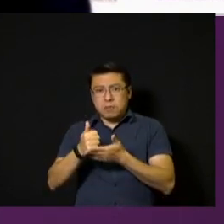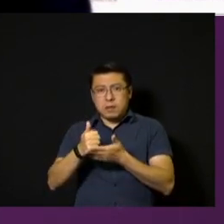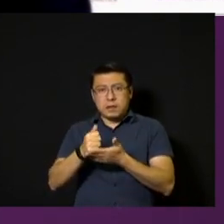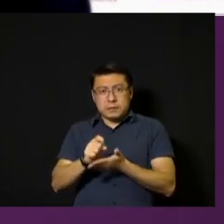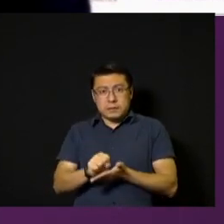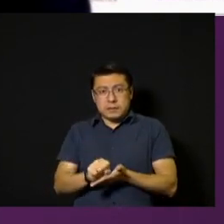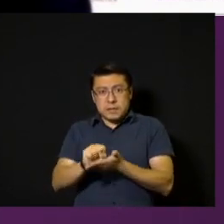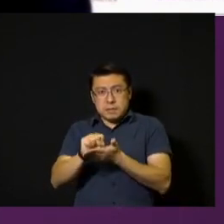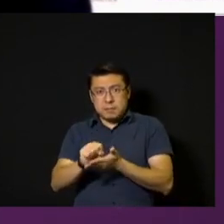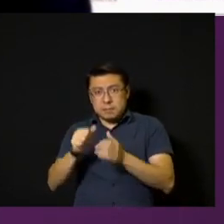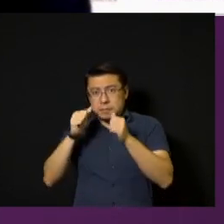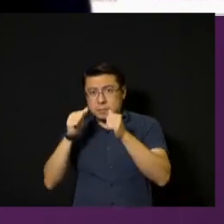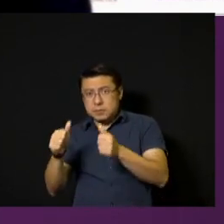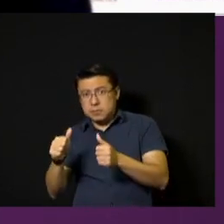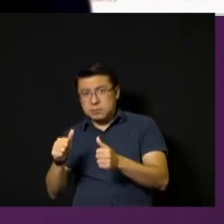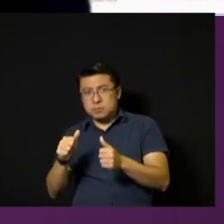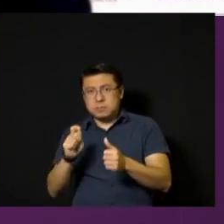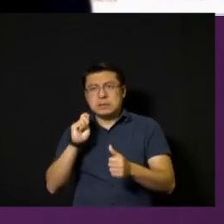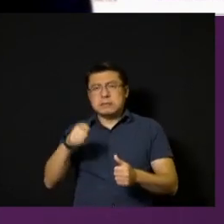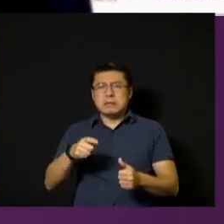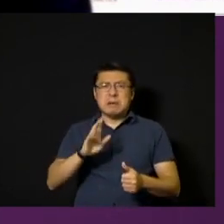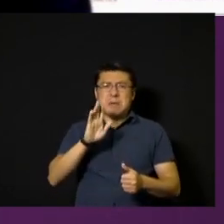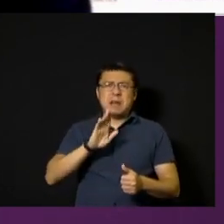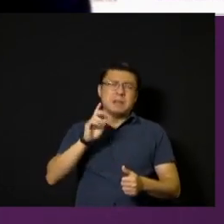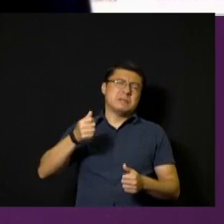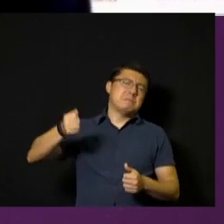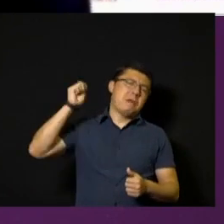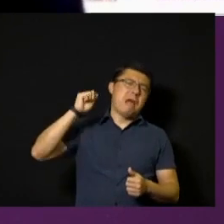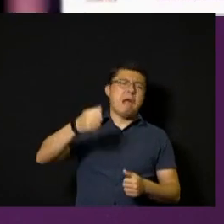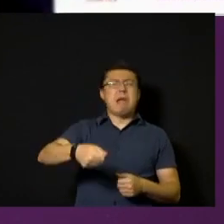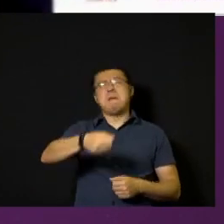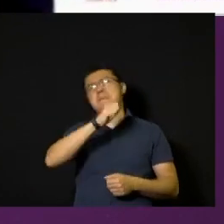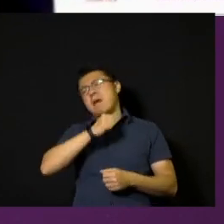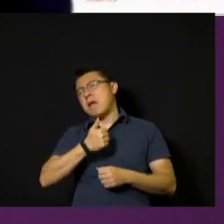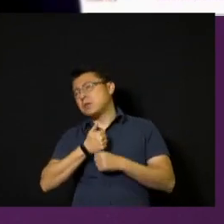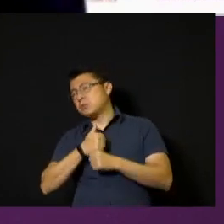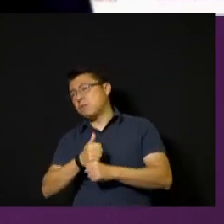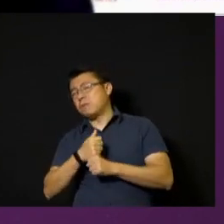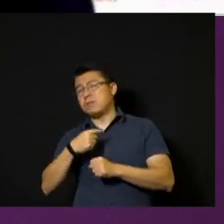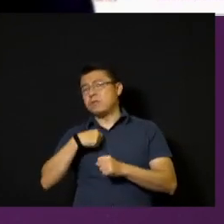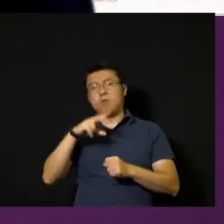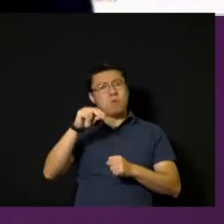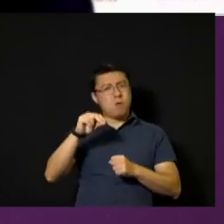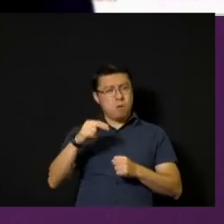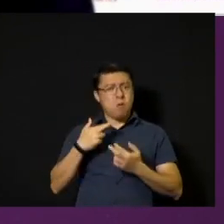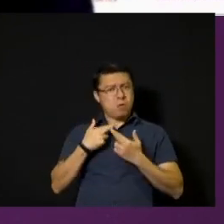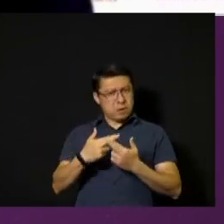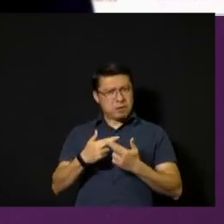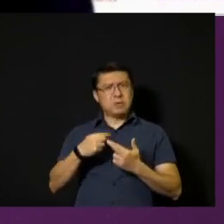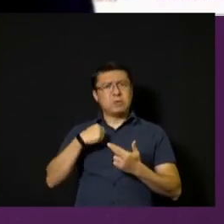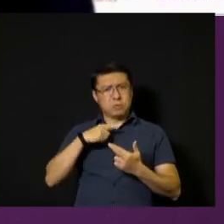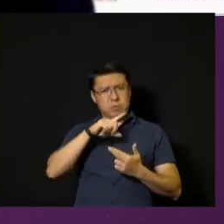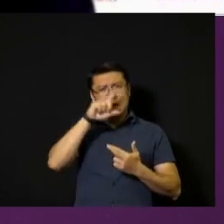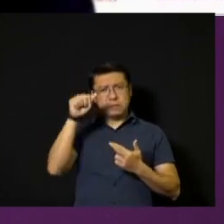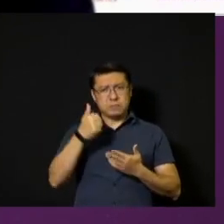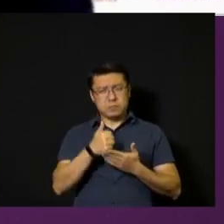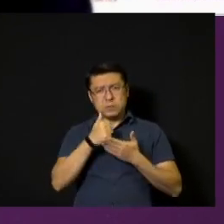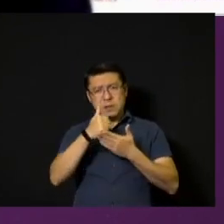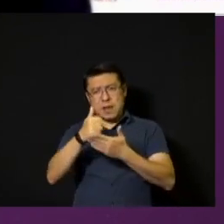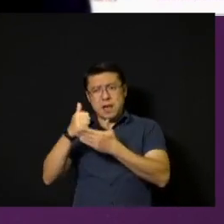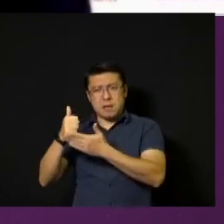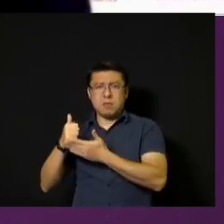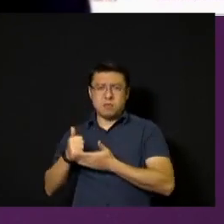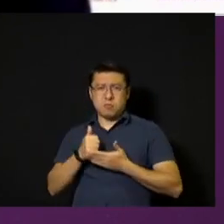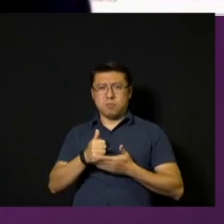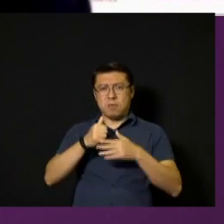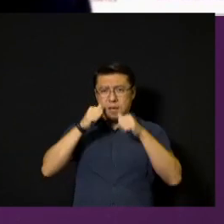No, you can help the others in prosperity and abundance. Actually, you're going to show